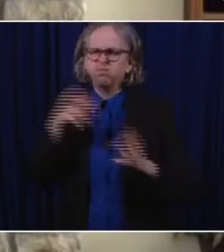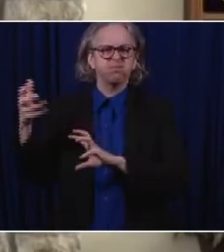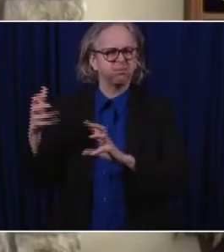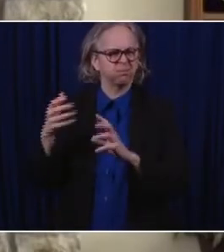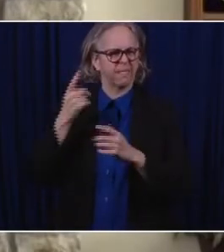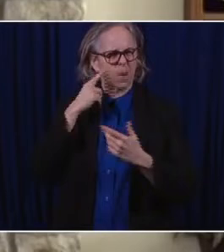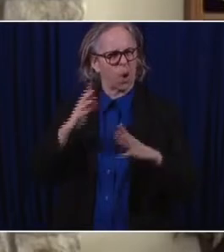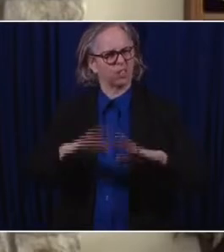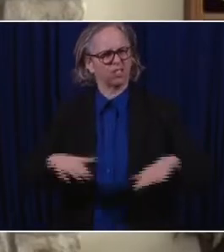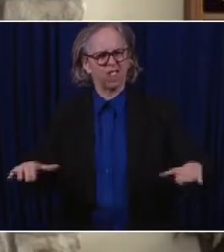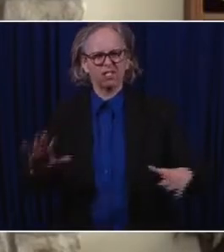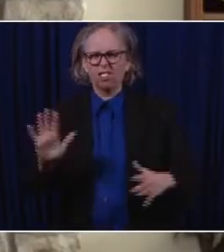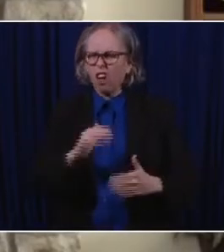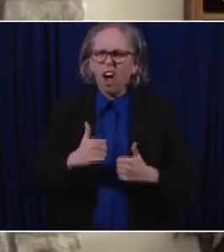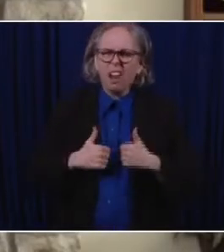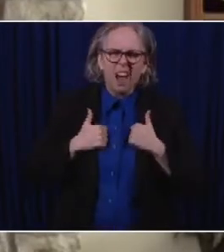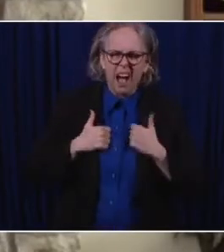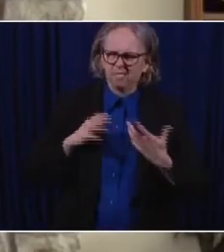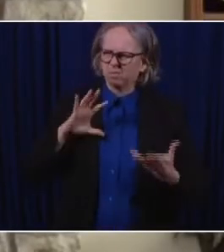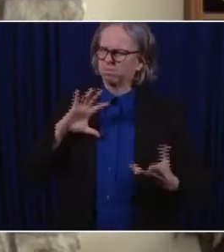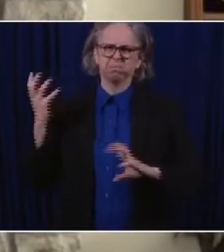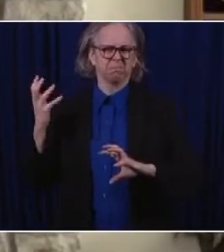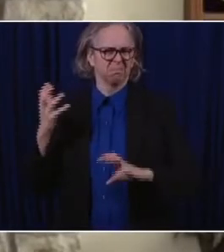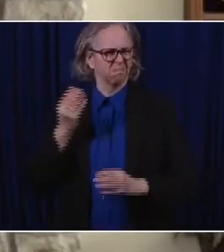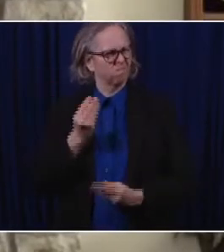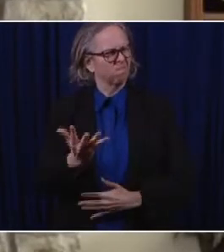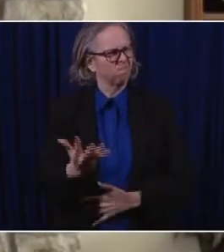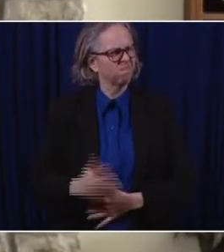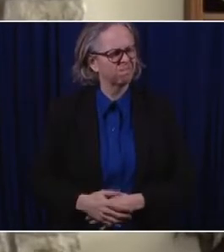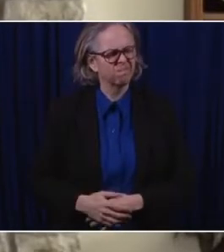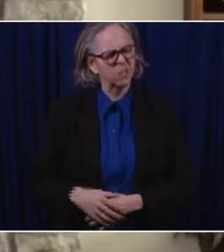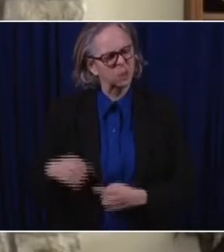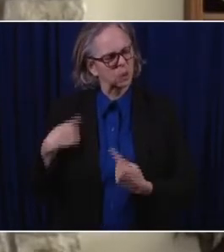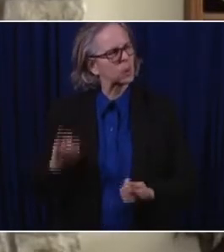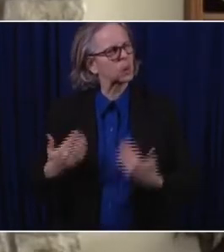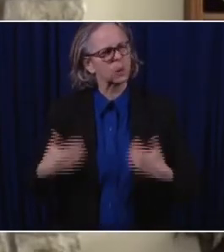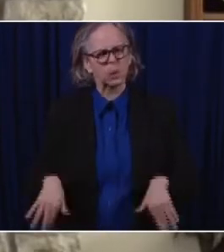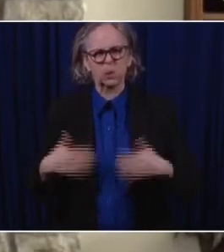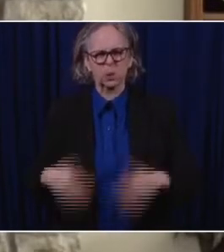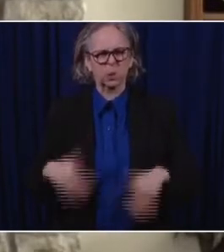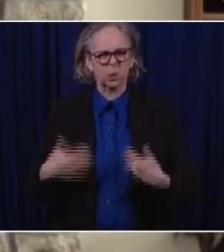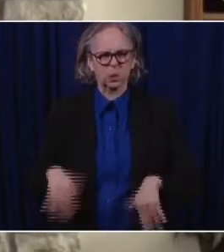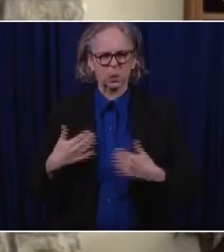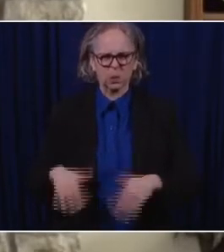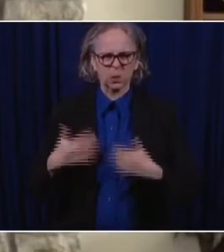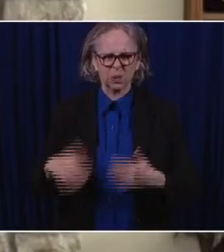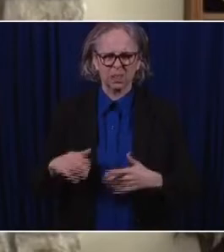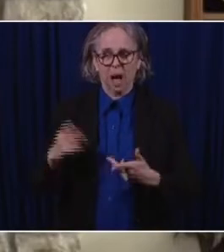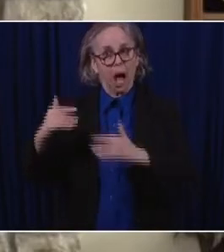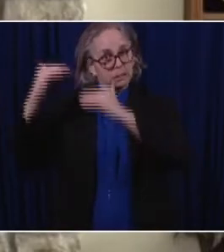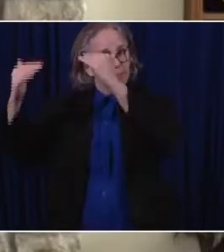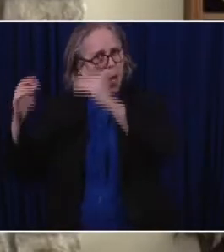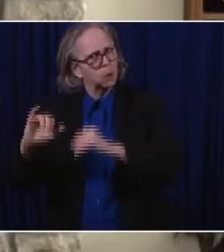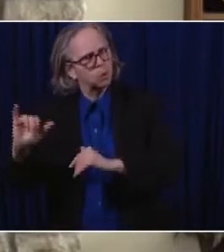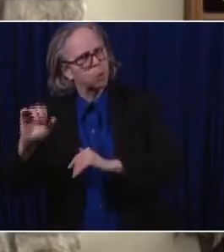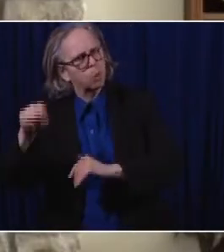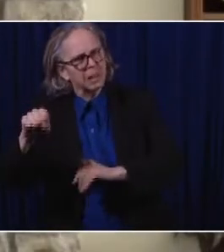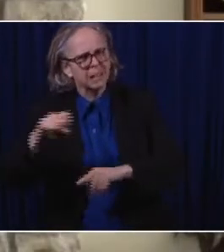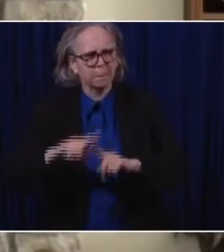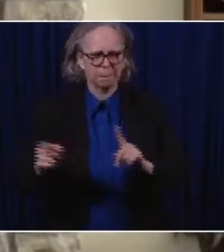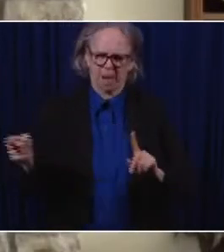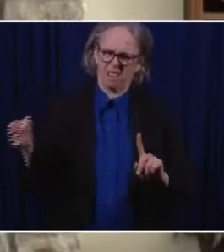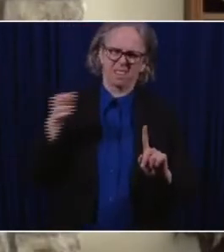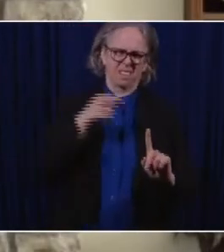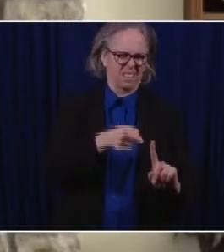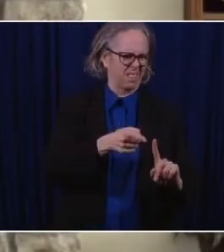for all the children, just as it's been disruptive for all adults in Ohio. In the spring, all